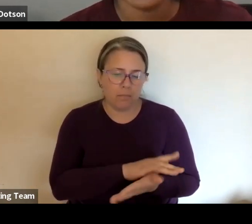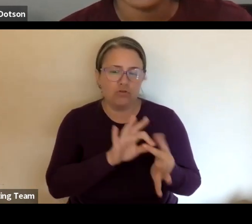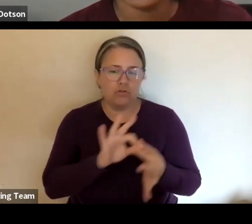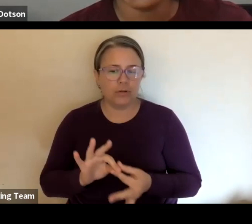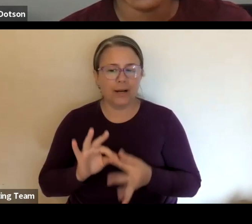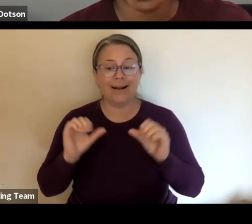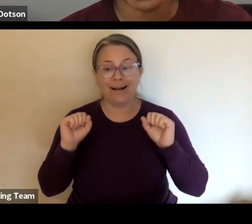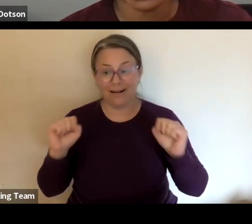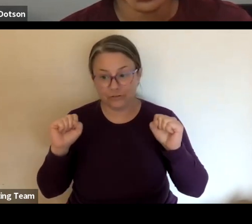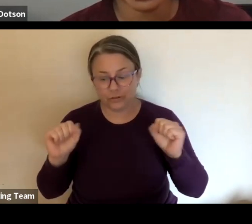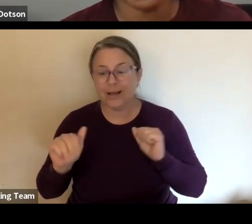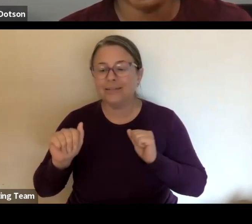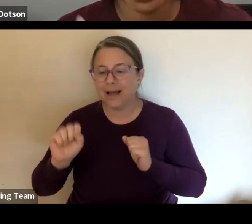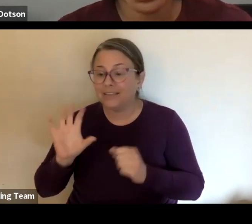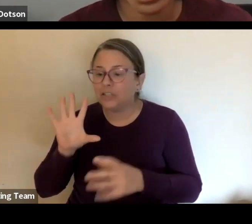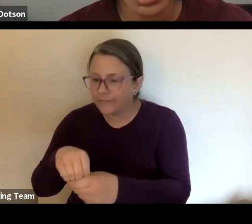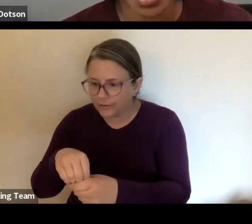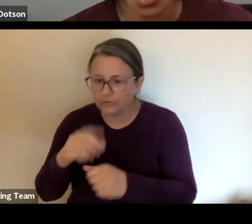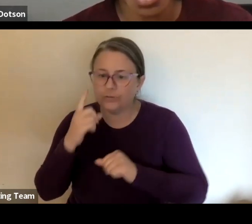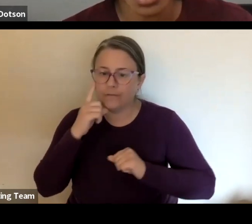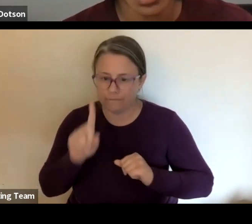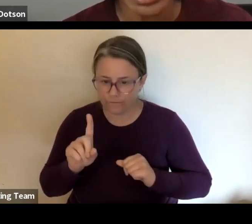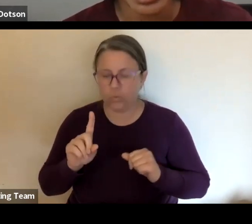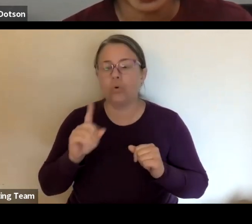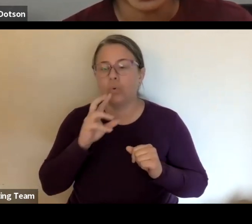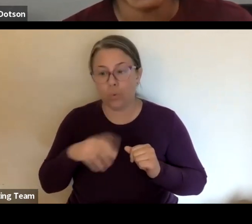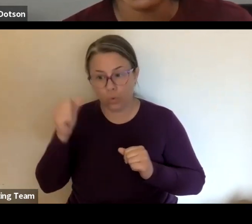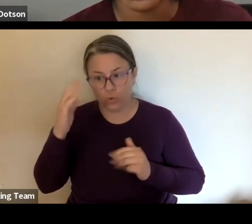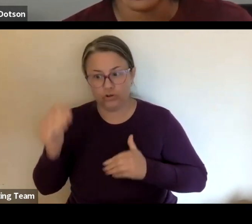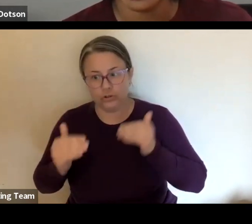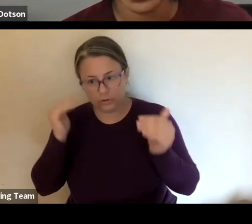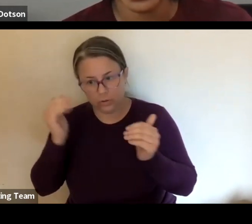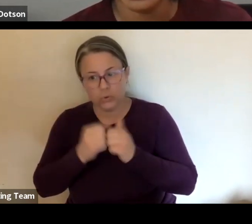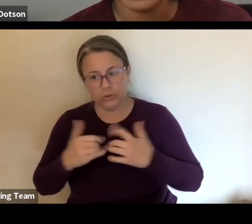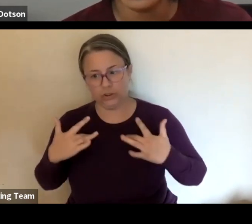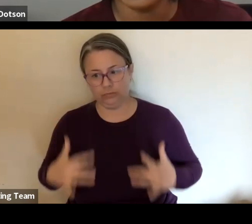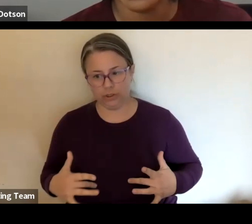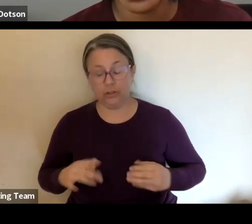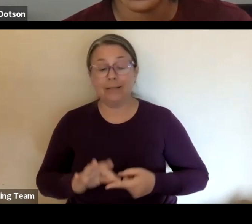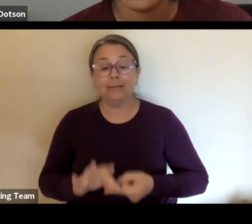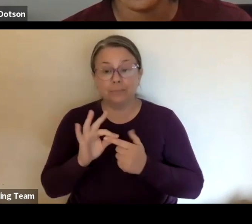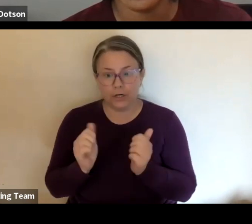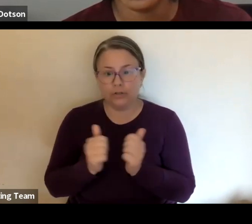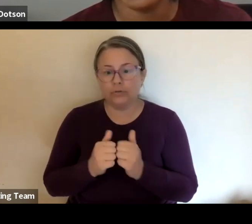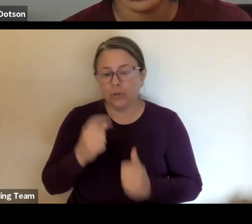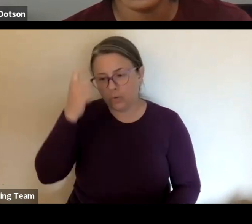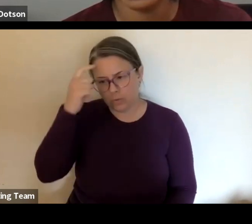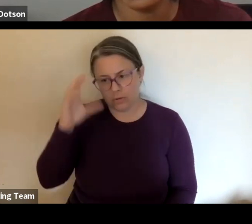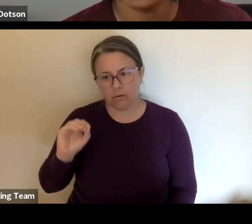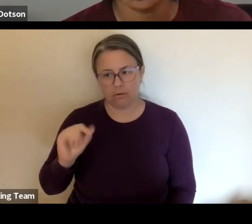particular for cognitive impairment. So it's a review paper that kind of puts this all together in a way. I'm happy to share